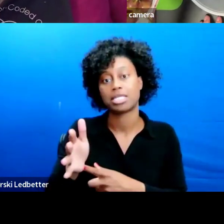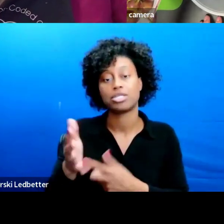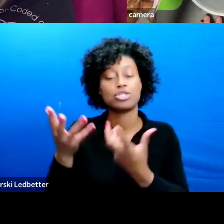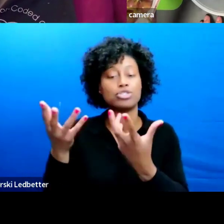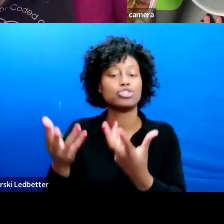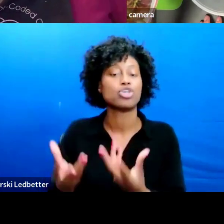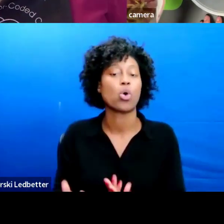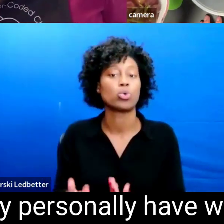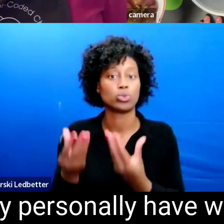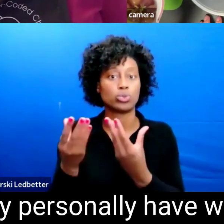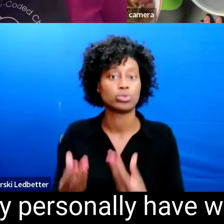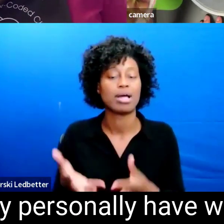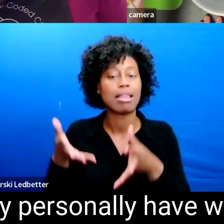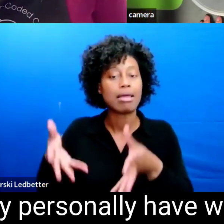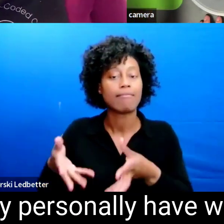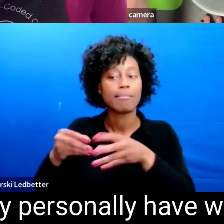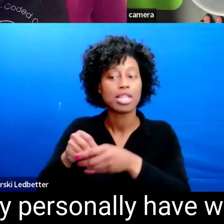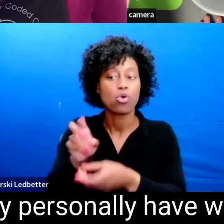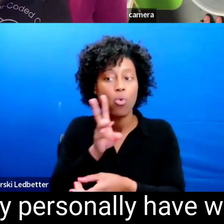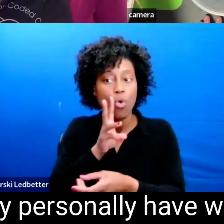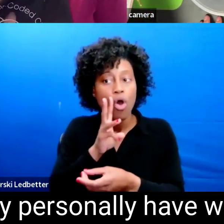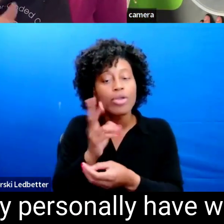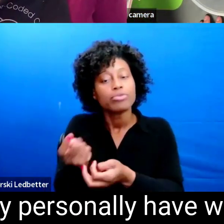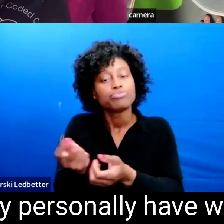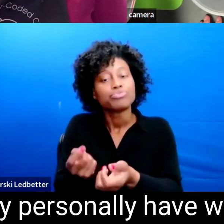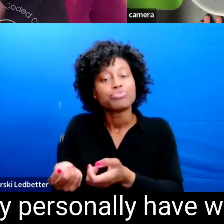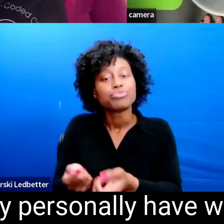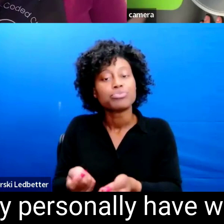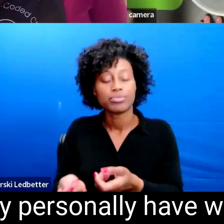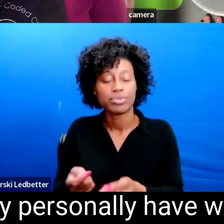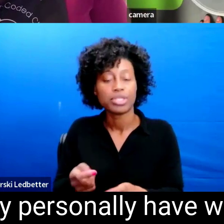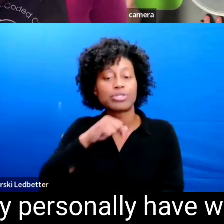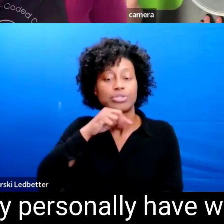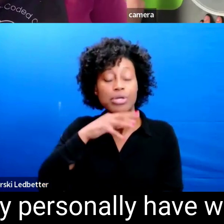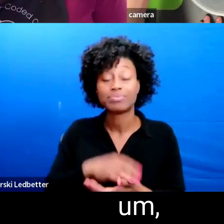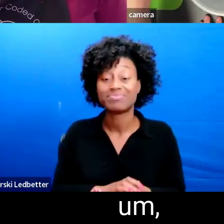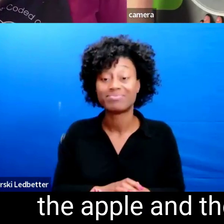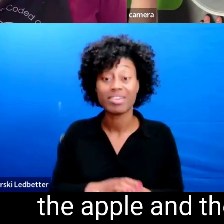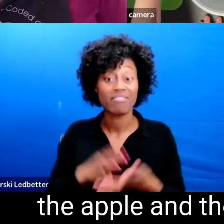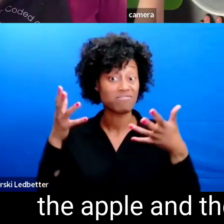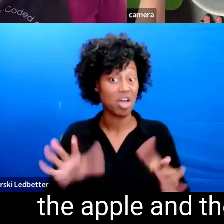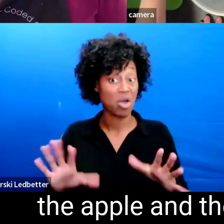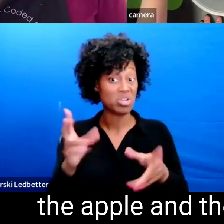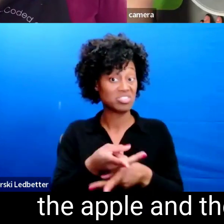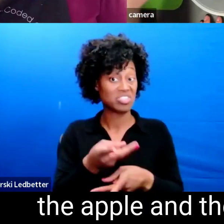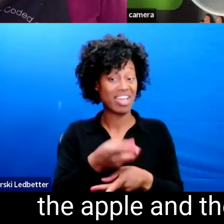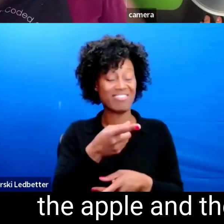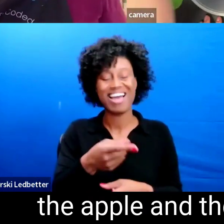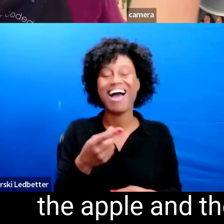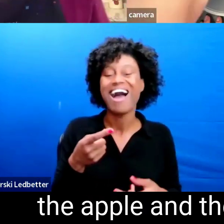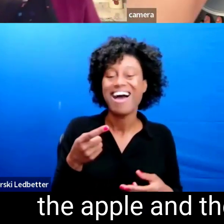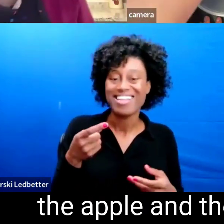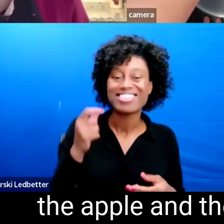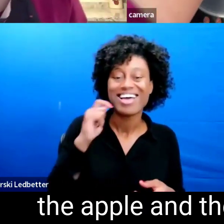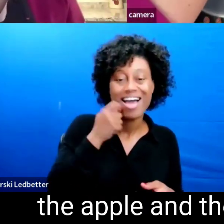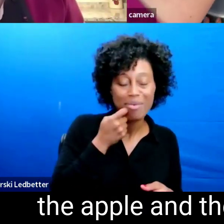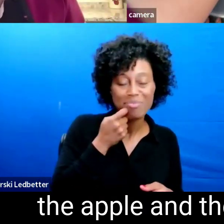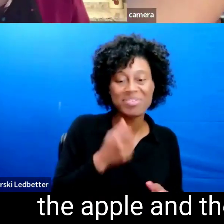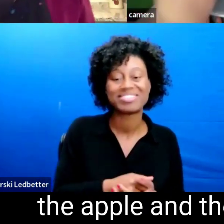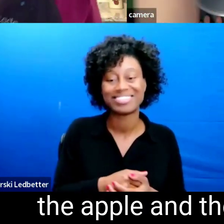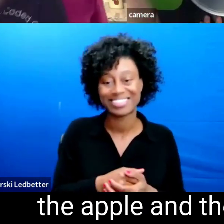soaking. So we've already personally have washed and rinsed the apple and